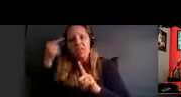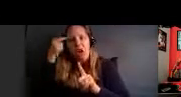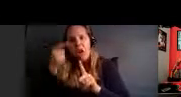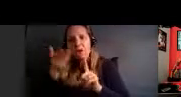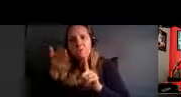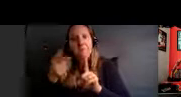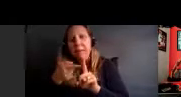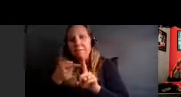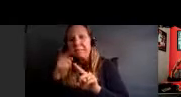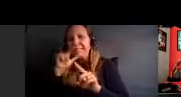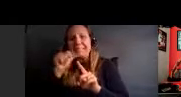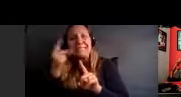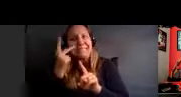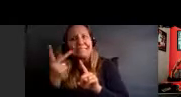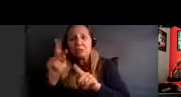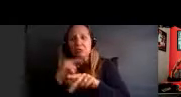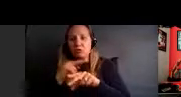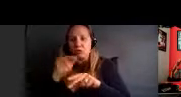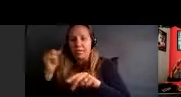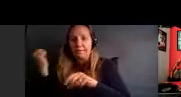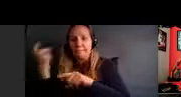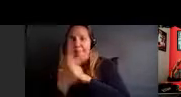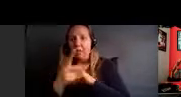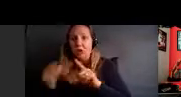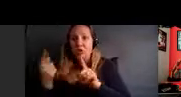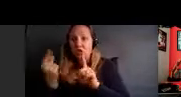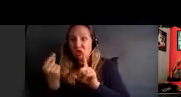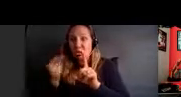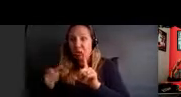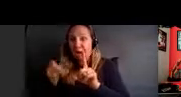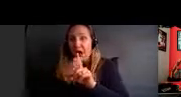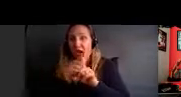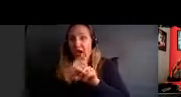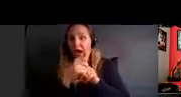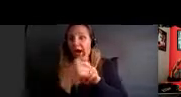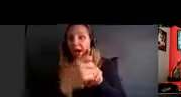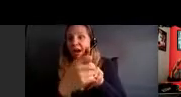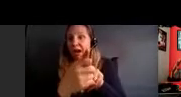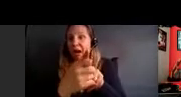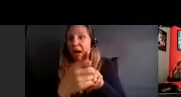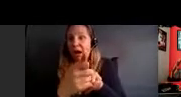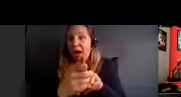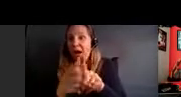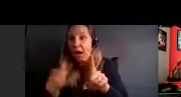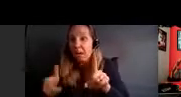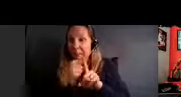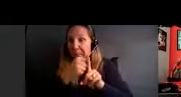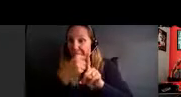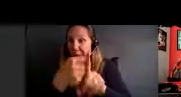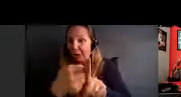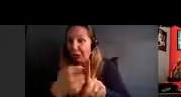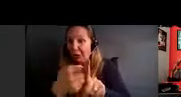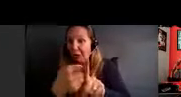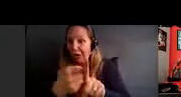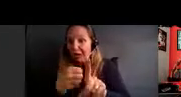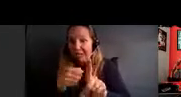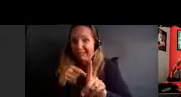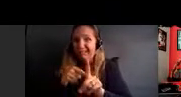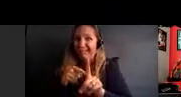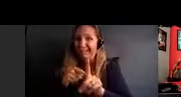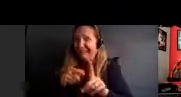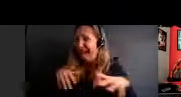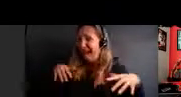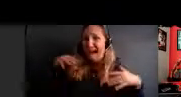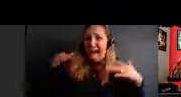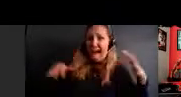do this person a solid, and they started to pull this person into the direction of the train, with that person not knowing what was